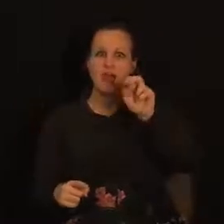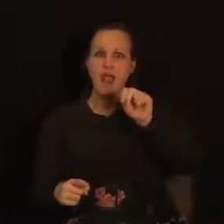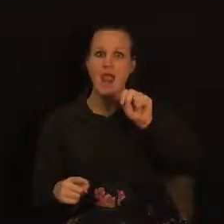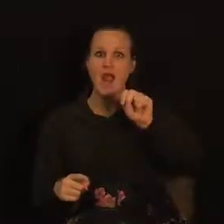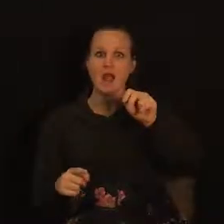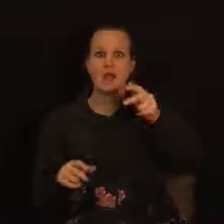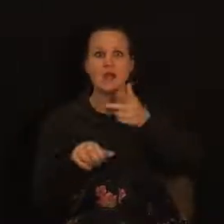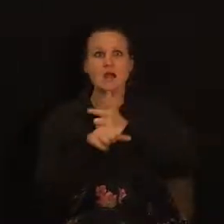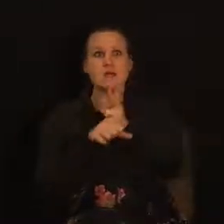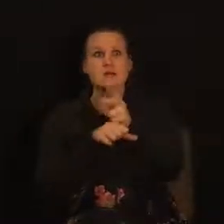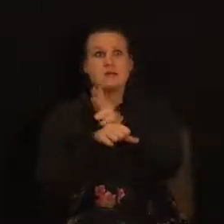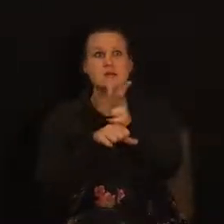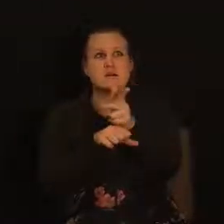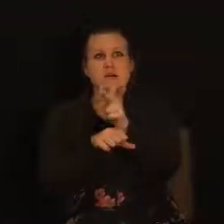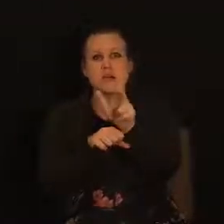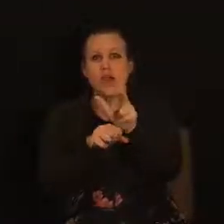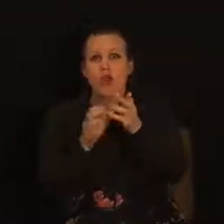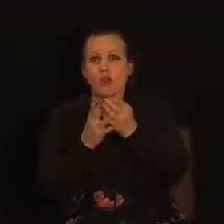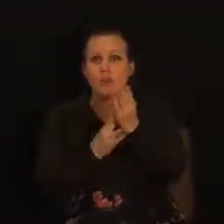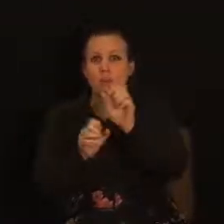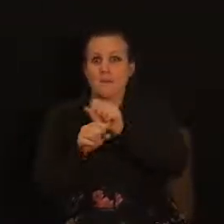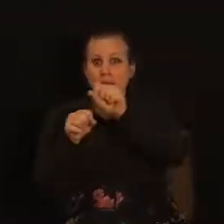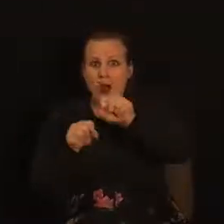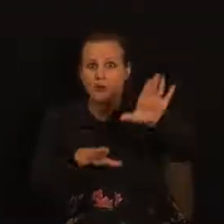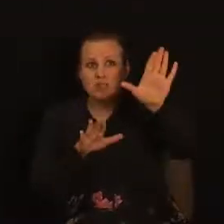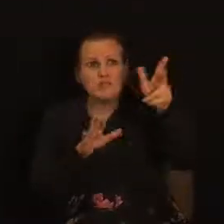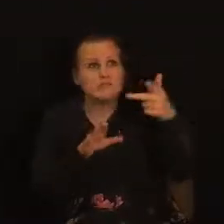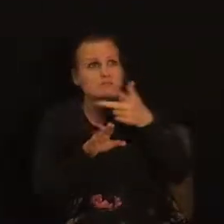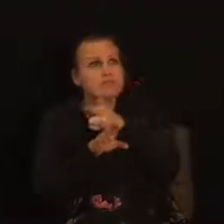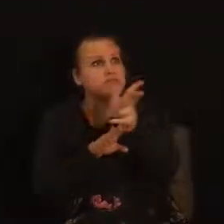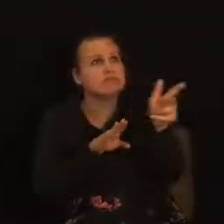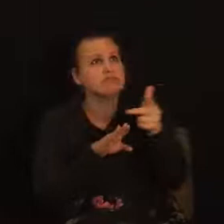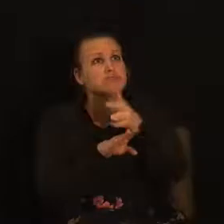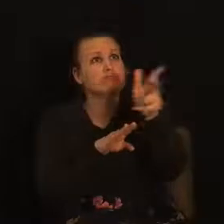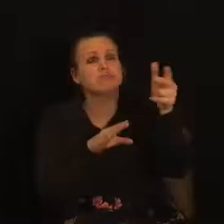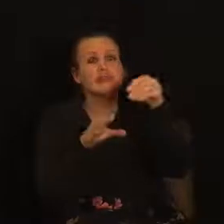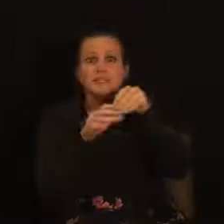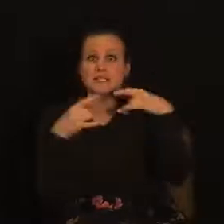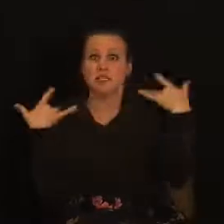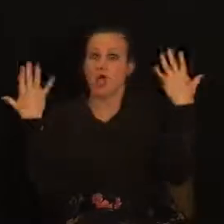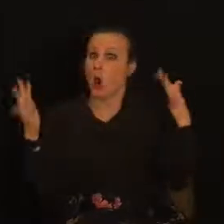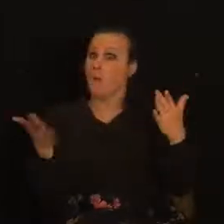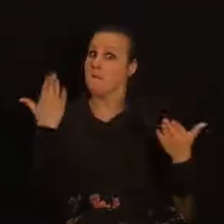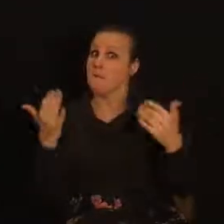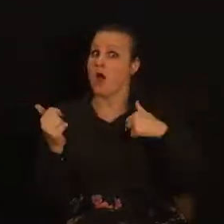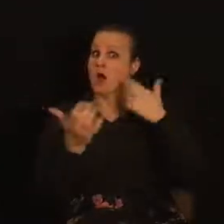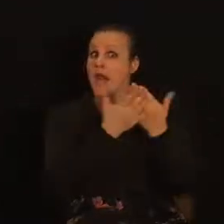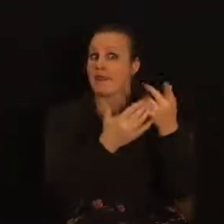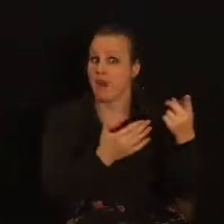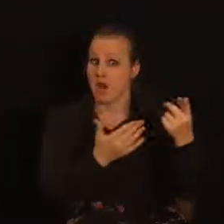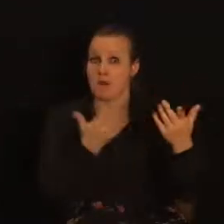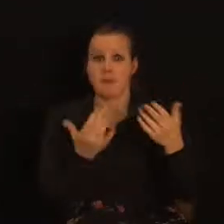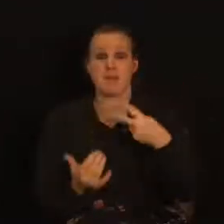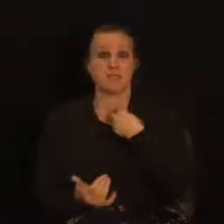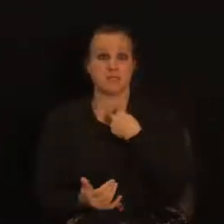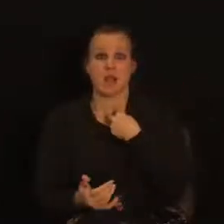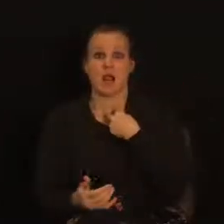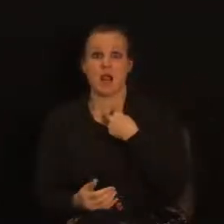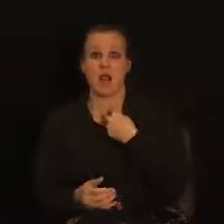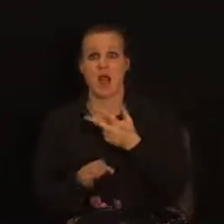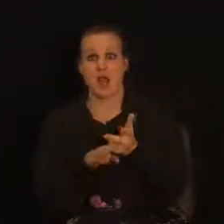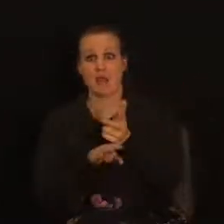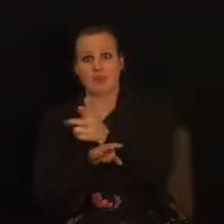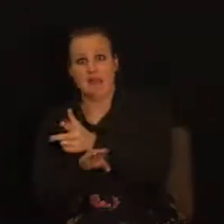mountains in snow. Like, what? Anything, right? Maybe you'll get there. Maybe you'll be stuck on the side of the road, but it'll be a